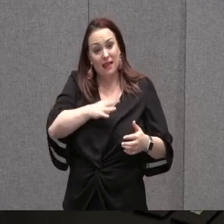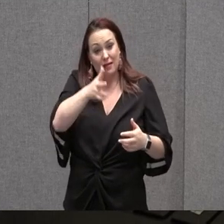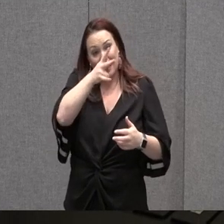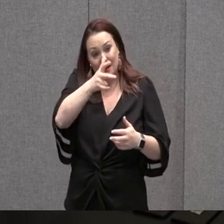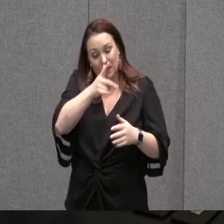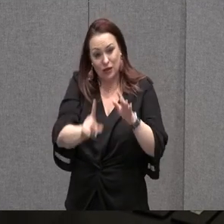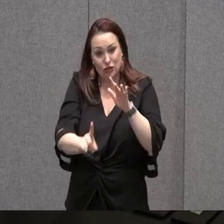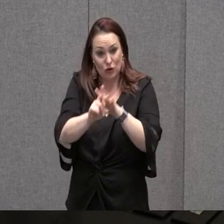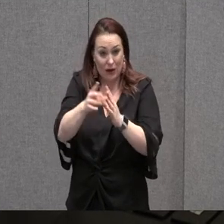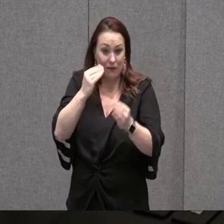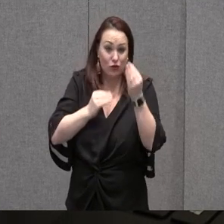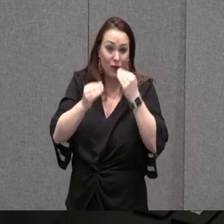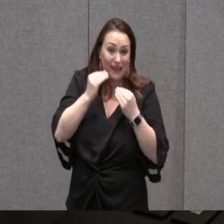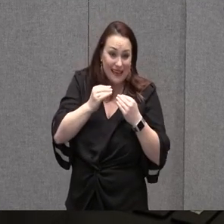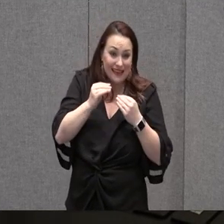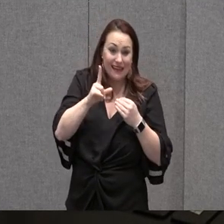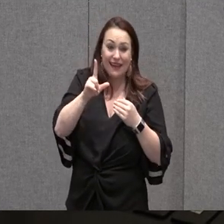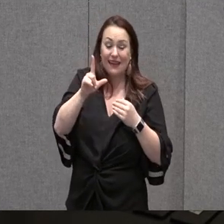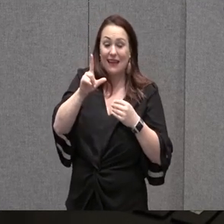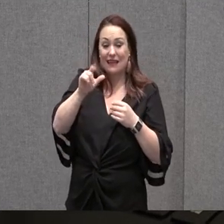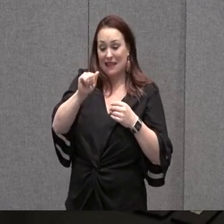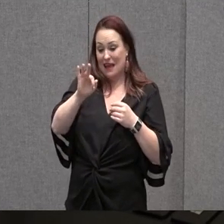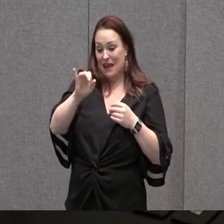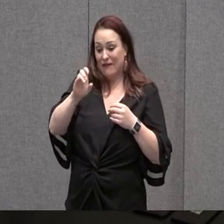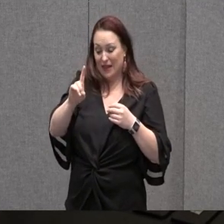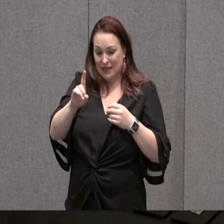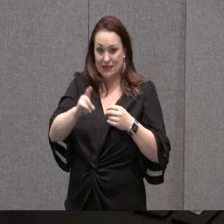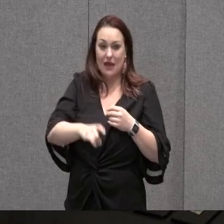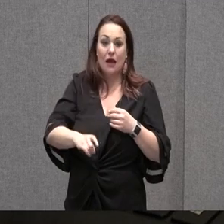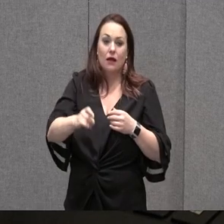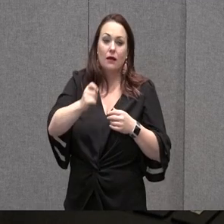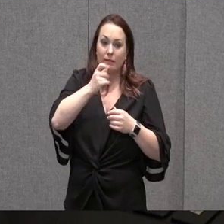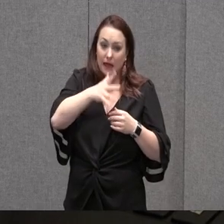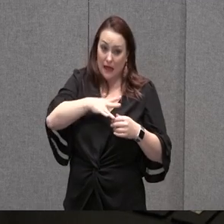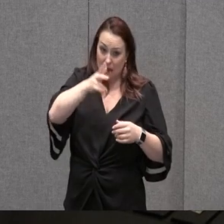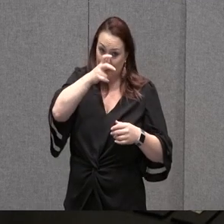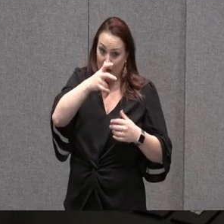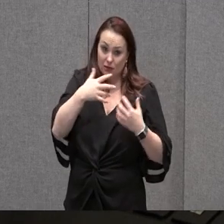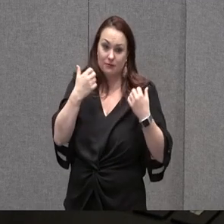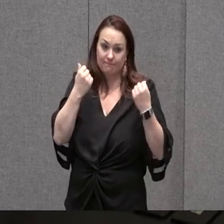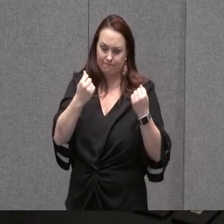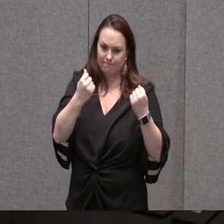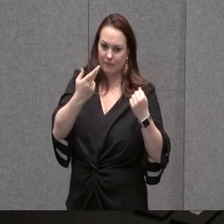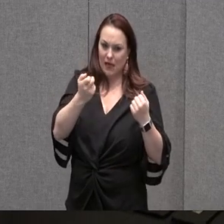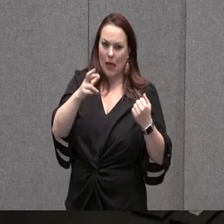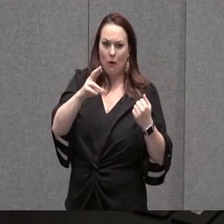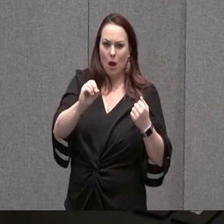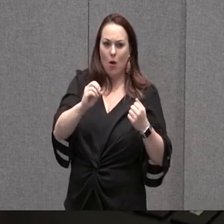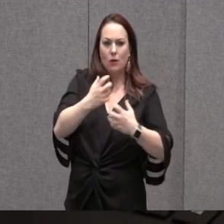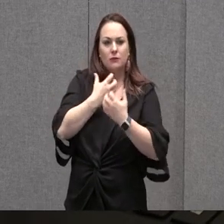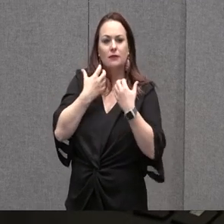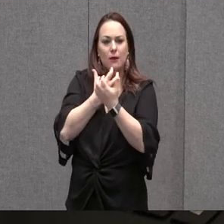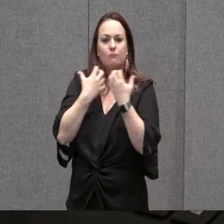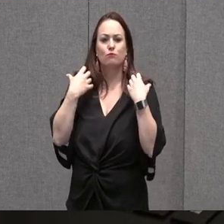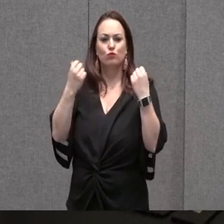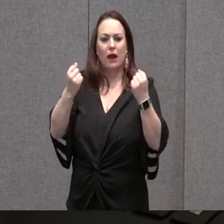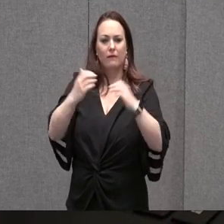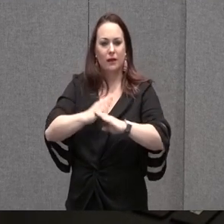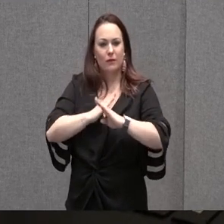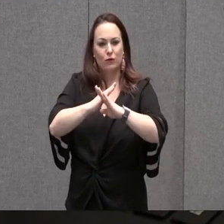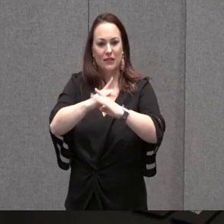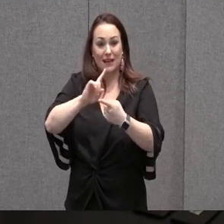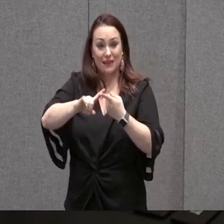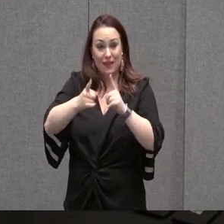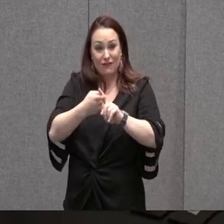lunch. Ladybugs are for sure part of the hero camp, bravely protecting friends from harm. Hey, they're like